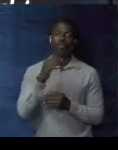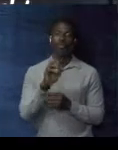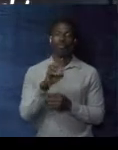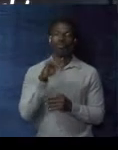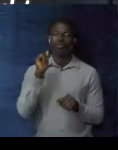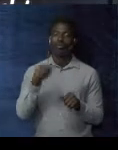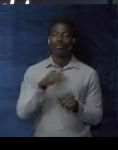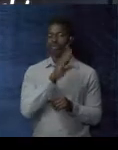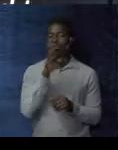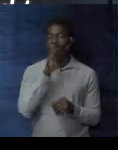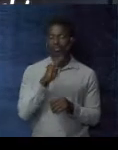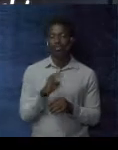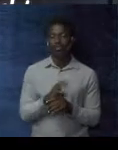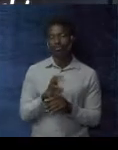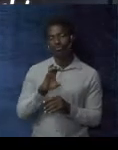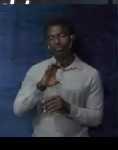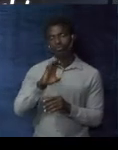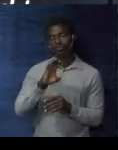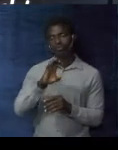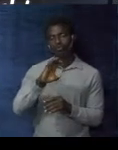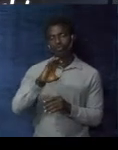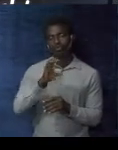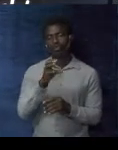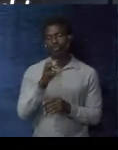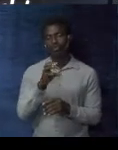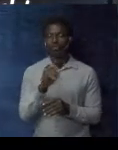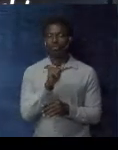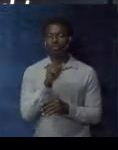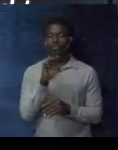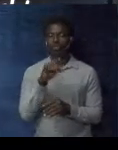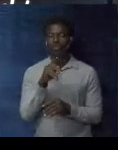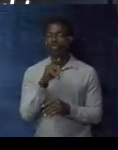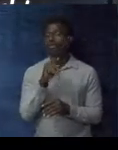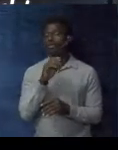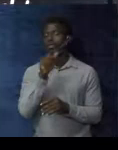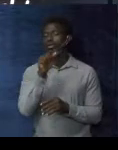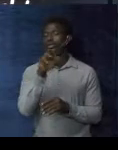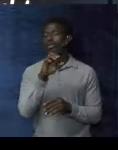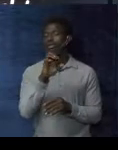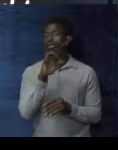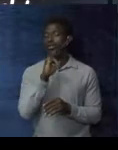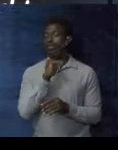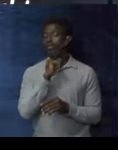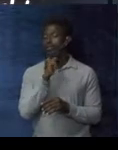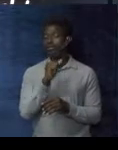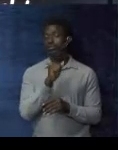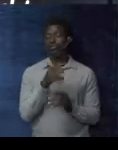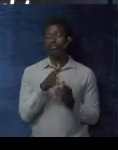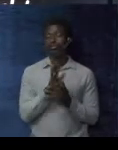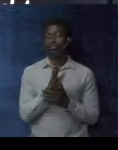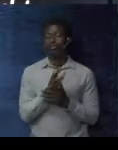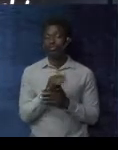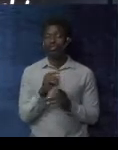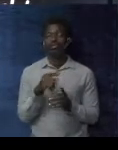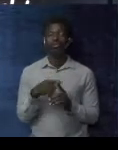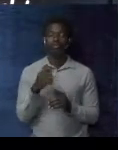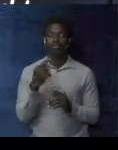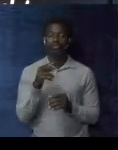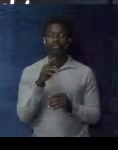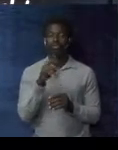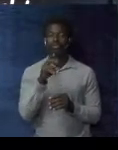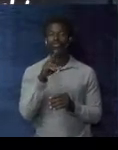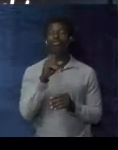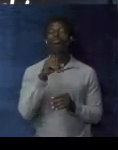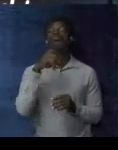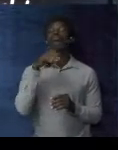be curved. An arc is not a straight line. The radius doesn't have to be vertical. It can be a diagonal. It can be horizontal. But